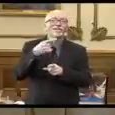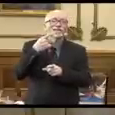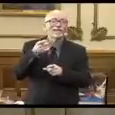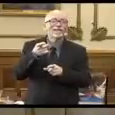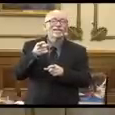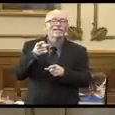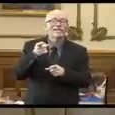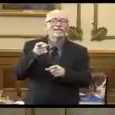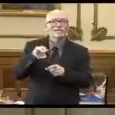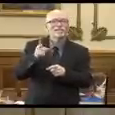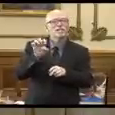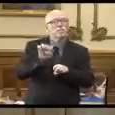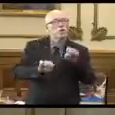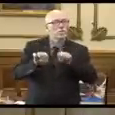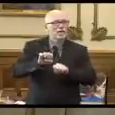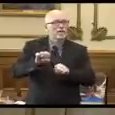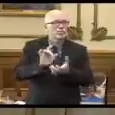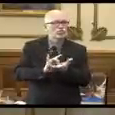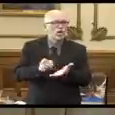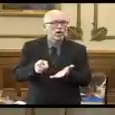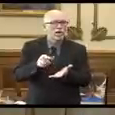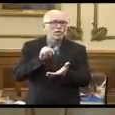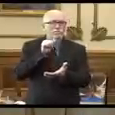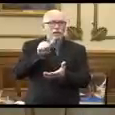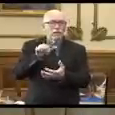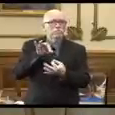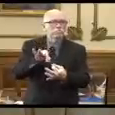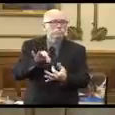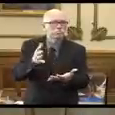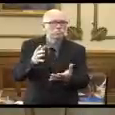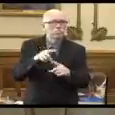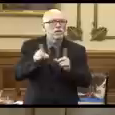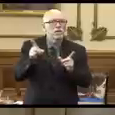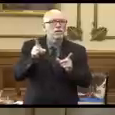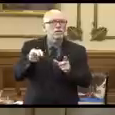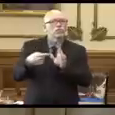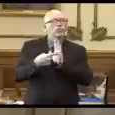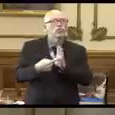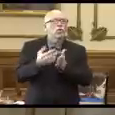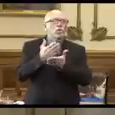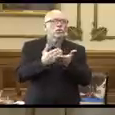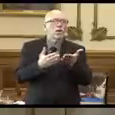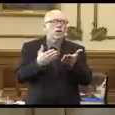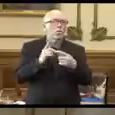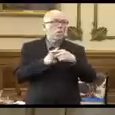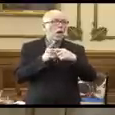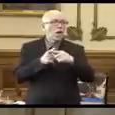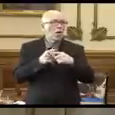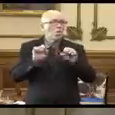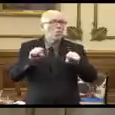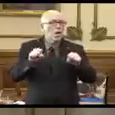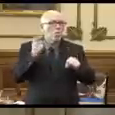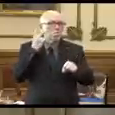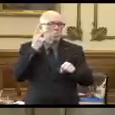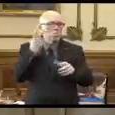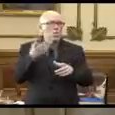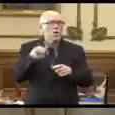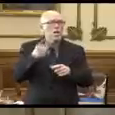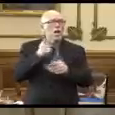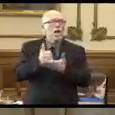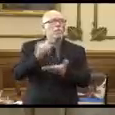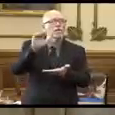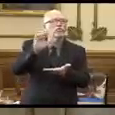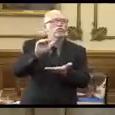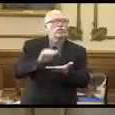out, an experimental drug, and it has shown some positive effects in that it has decreased by